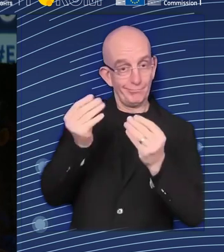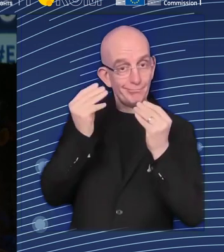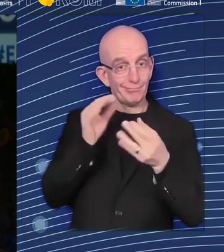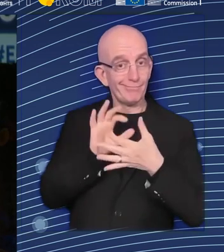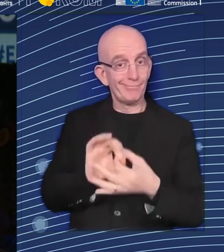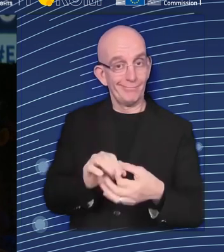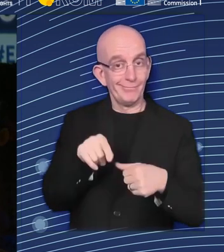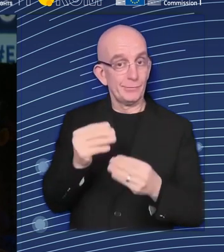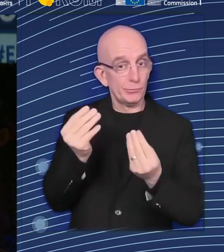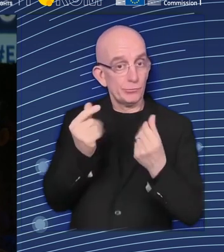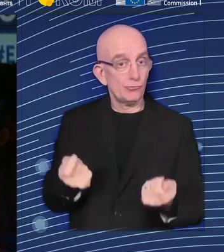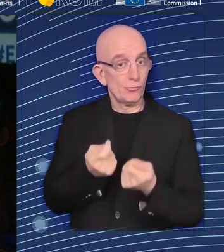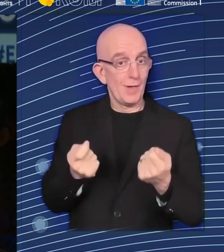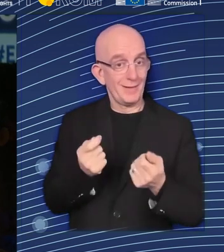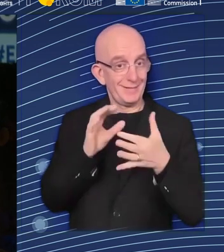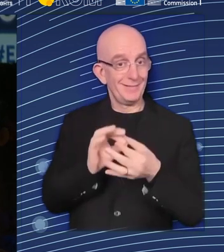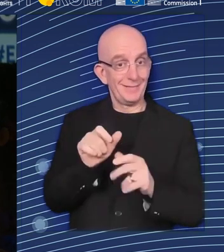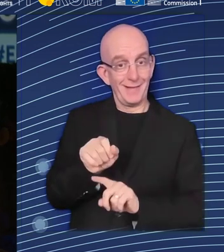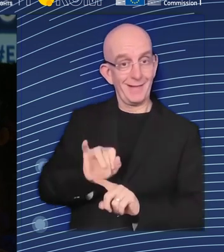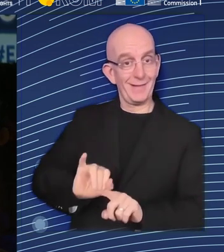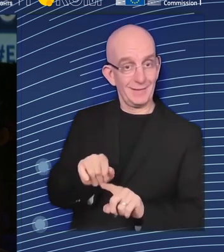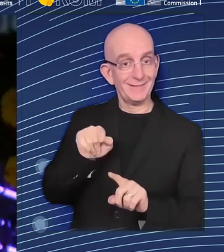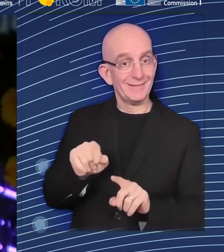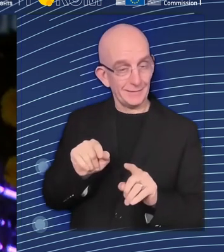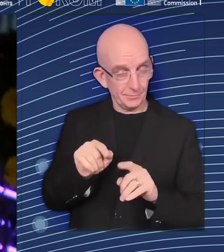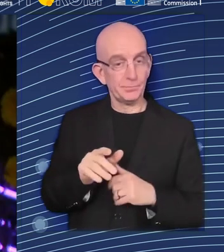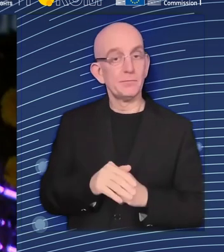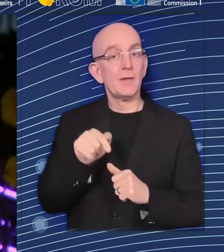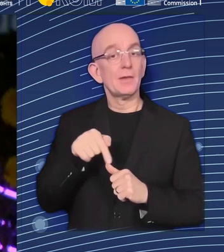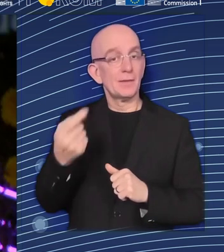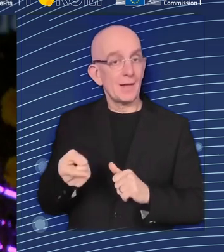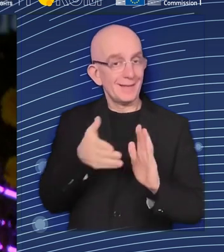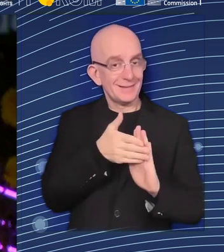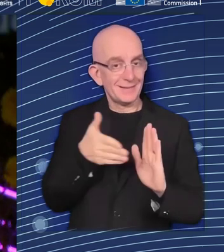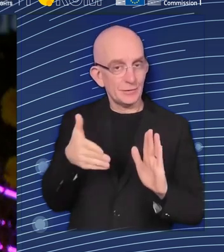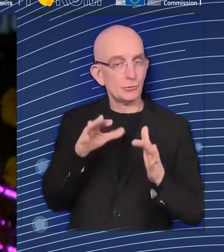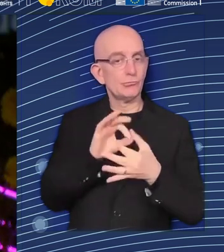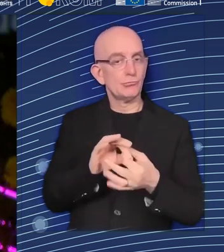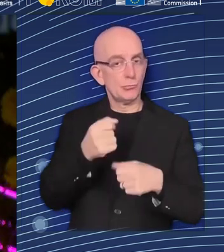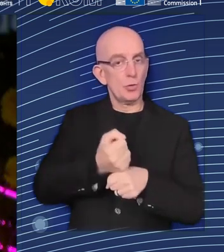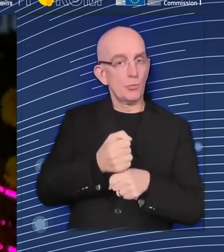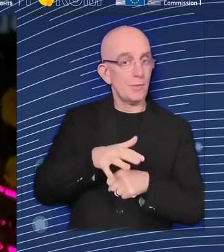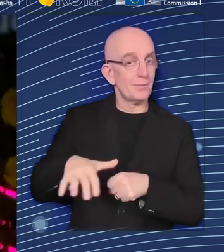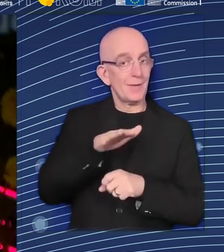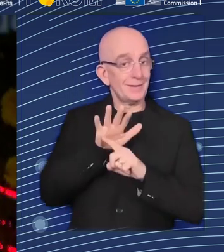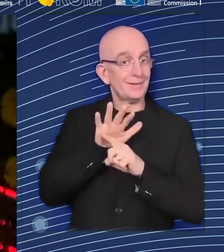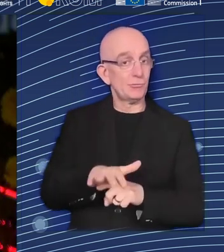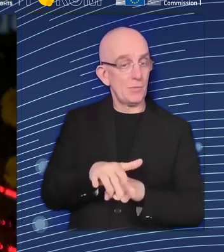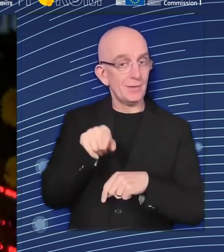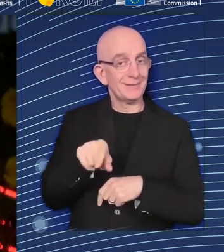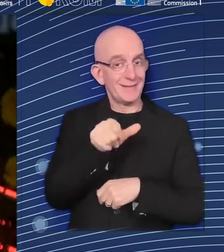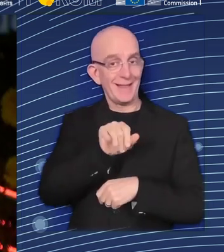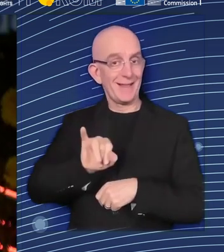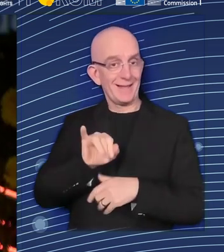ones outlined in the proposed Artificial Intelligence Act. The focus in the session on poverty and inequality proofing